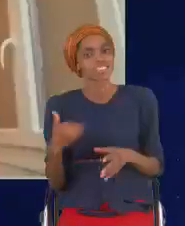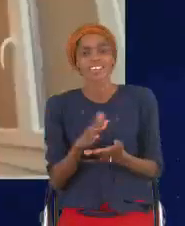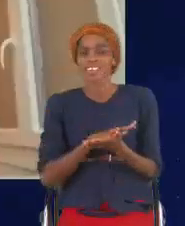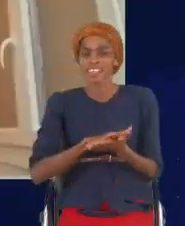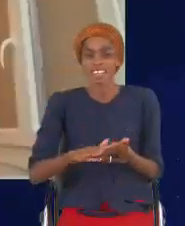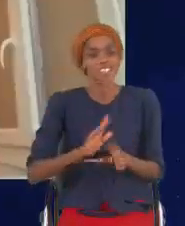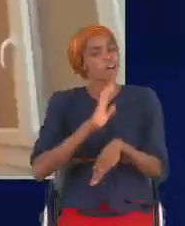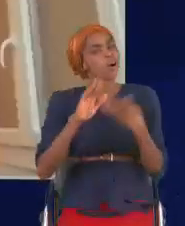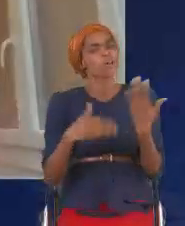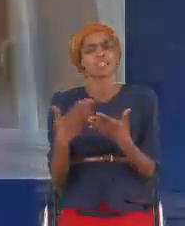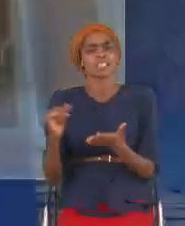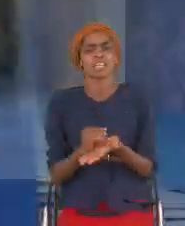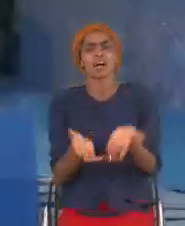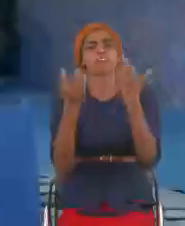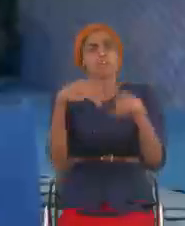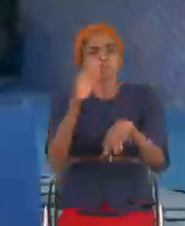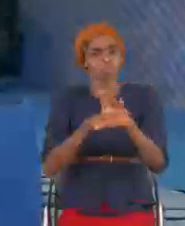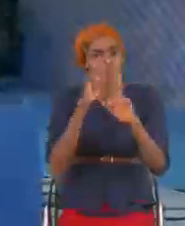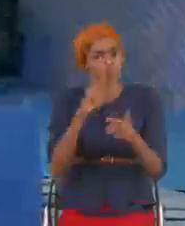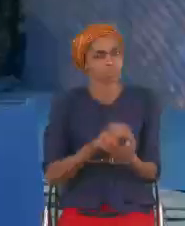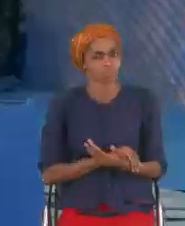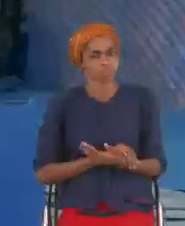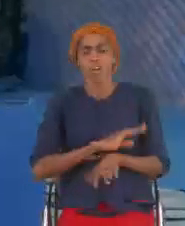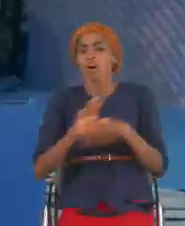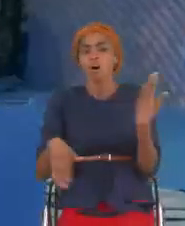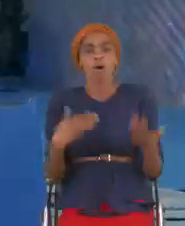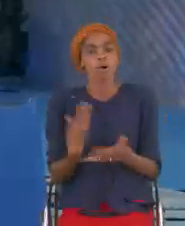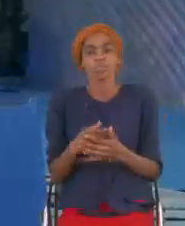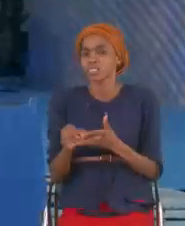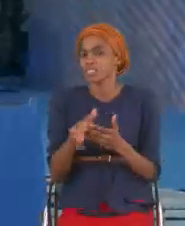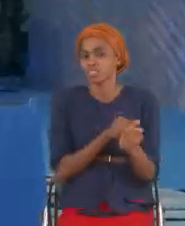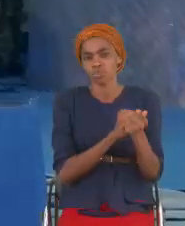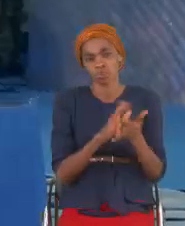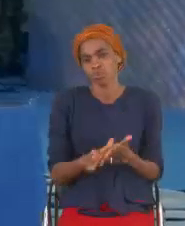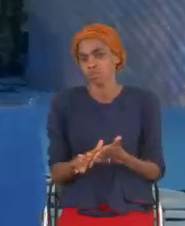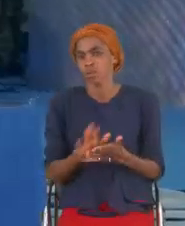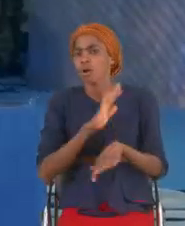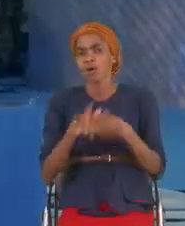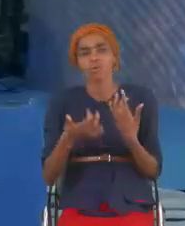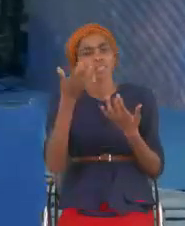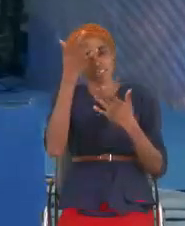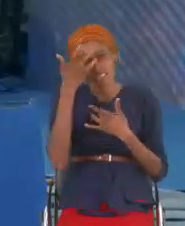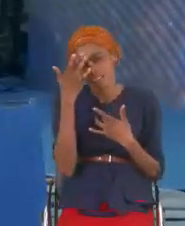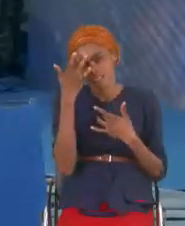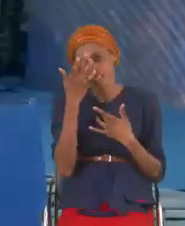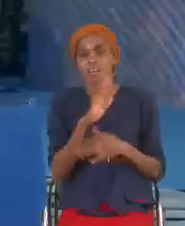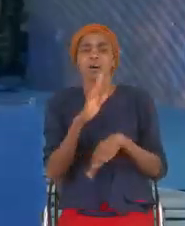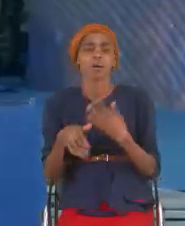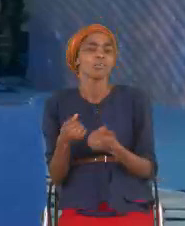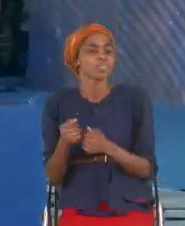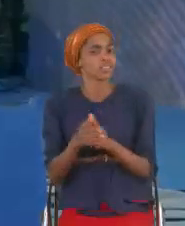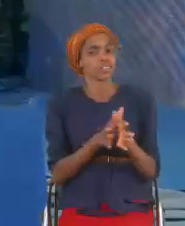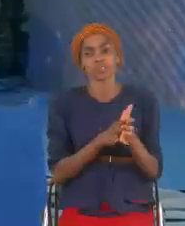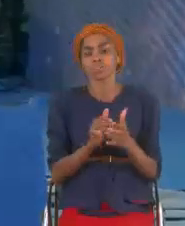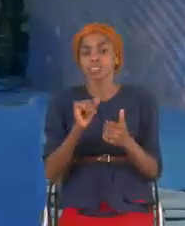has come upon you, all the devastation, all the diseases, all the destruction that